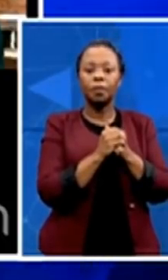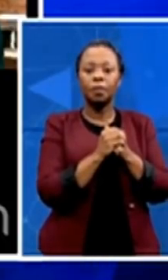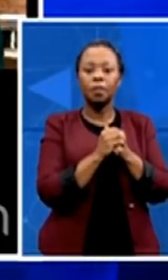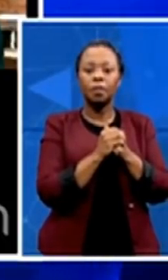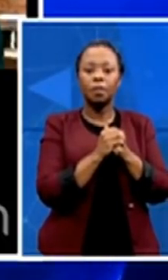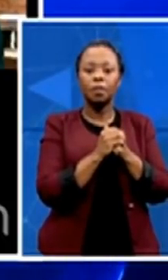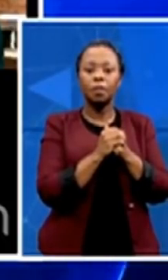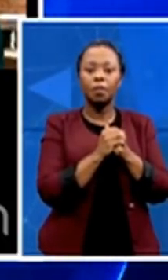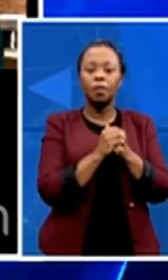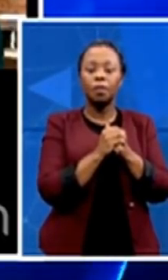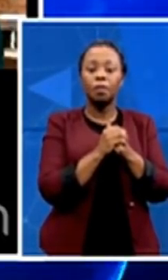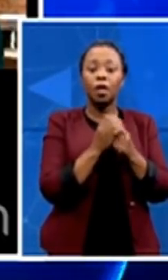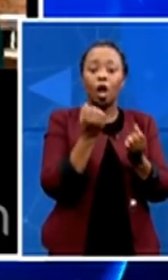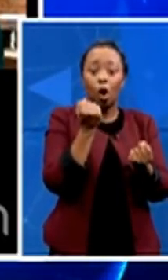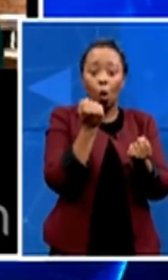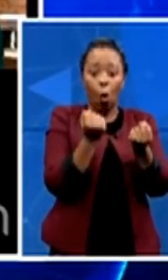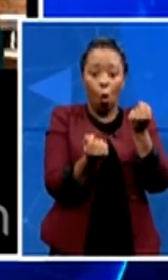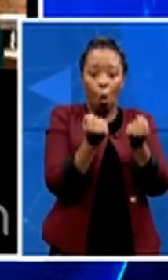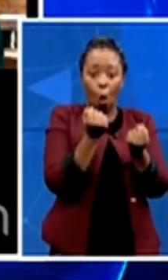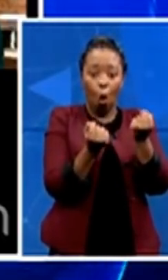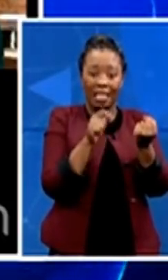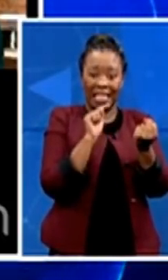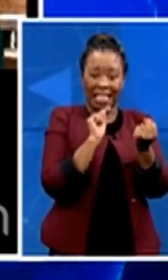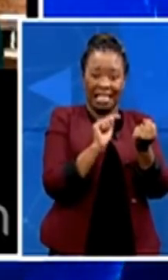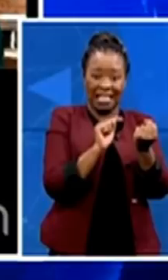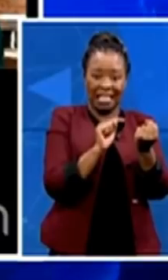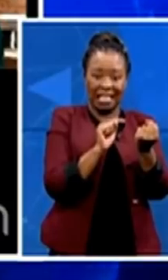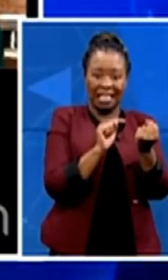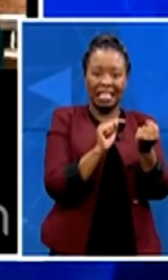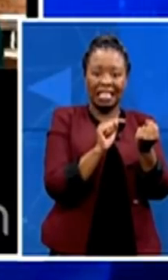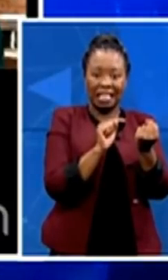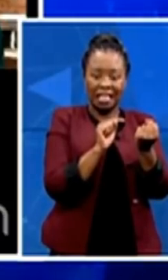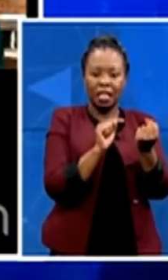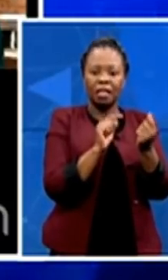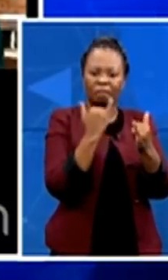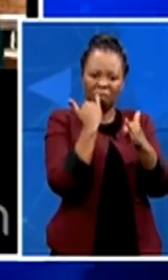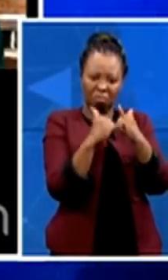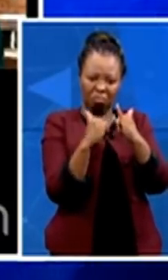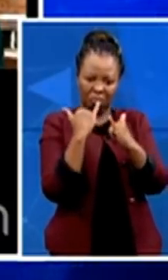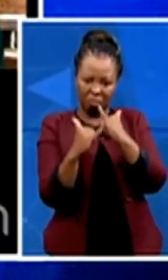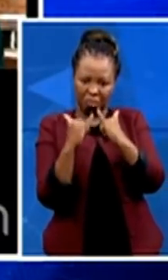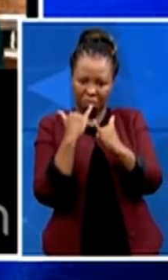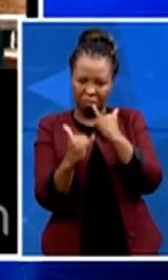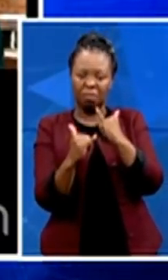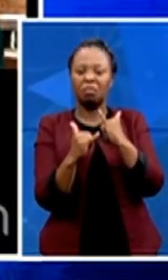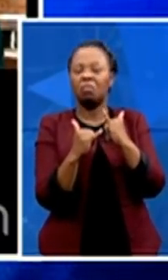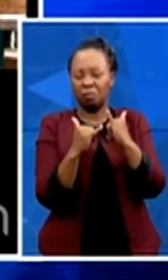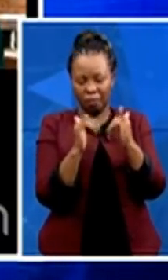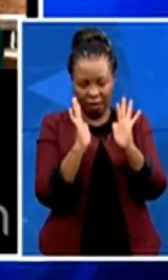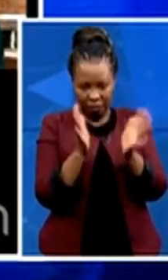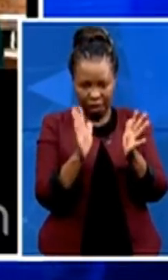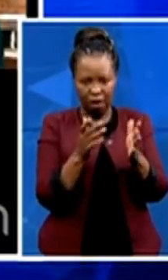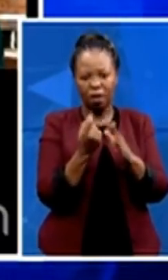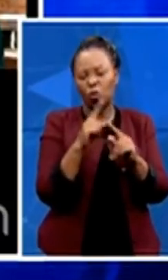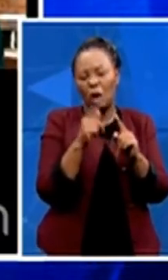made fundamental, what we call rescindable errors. It's just a phrase that we have coined.